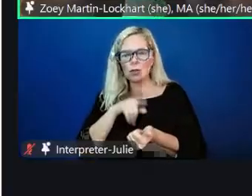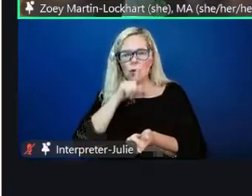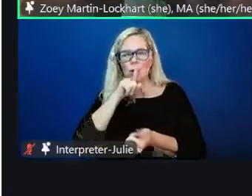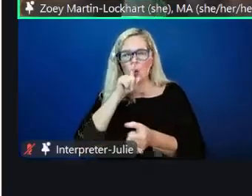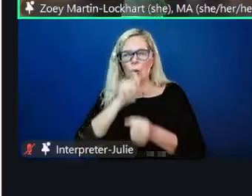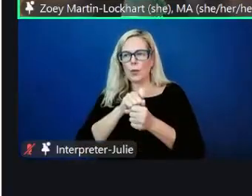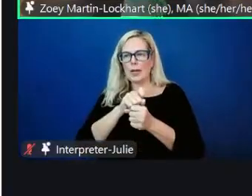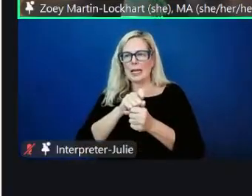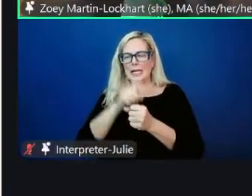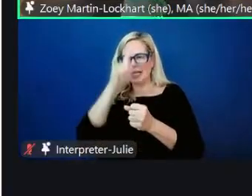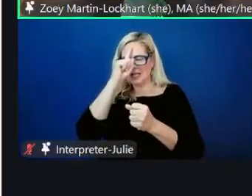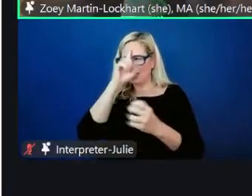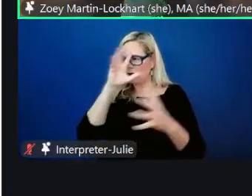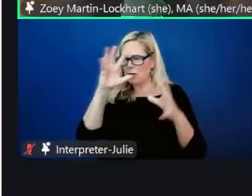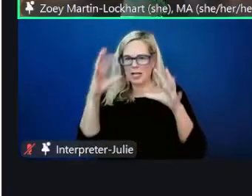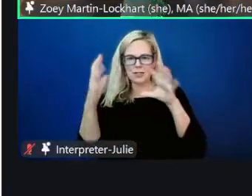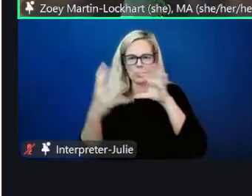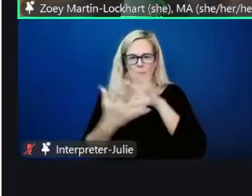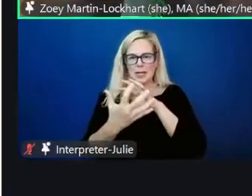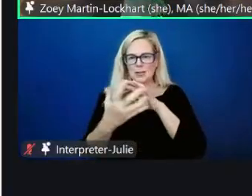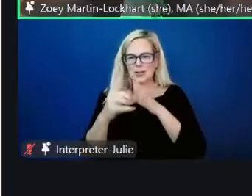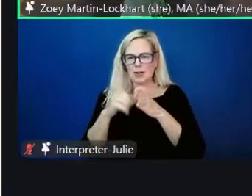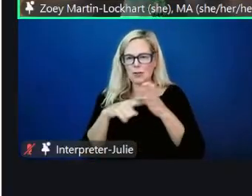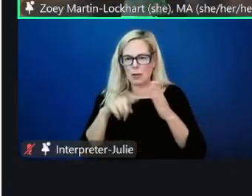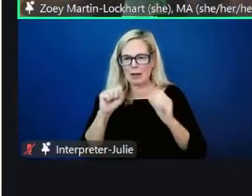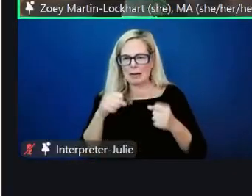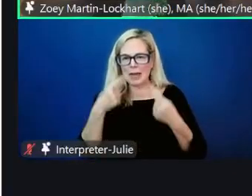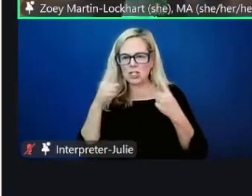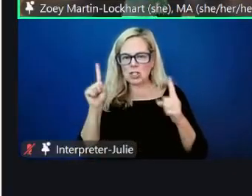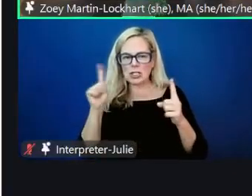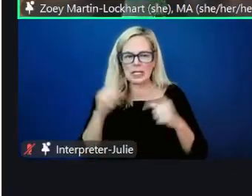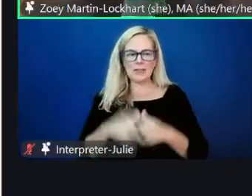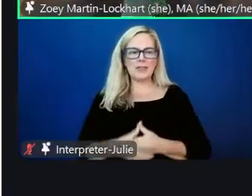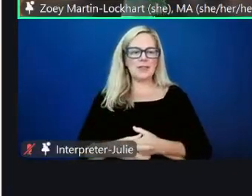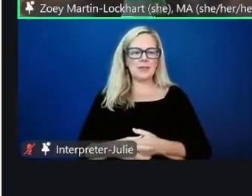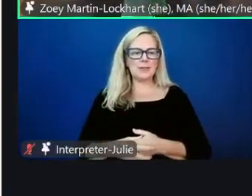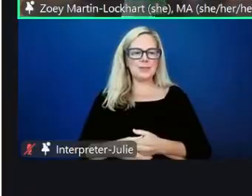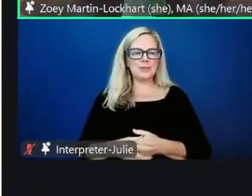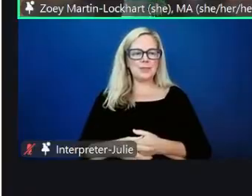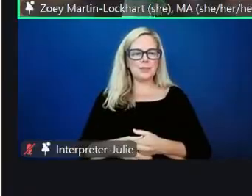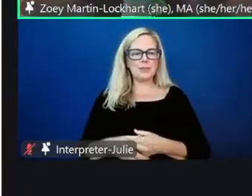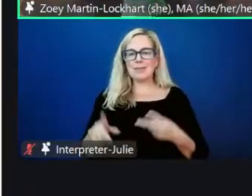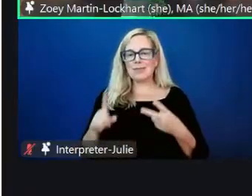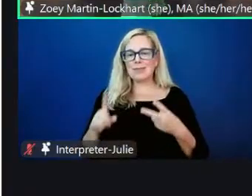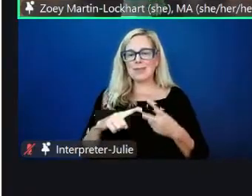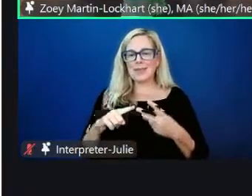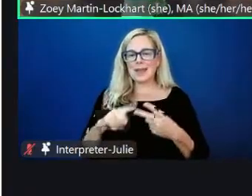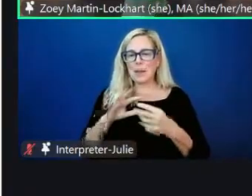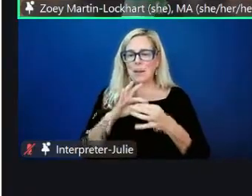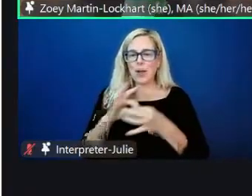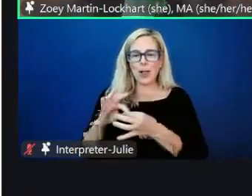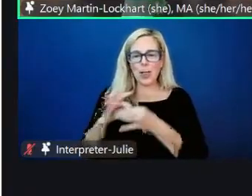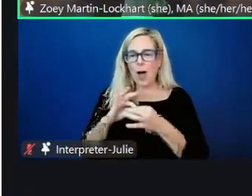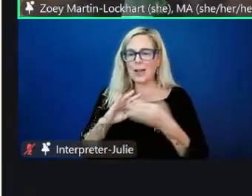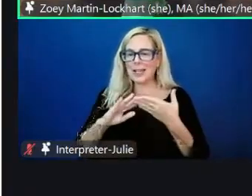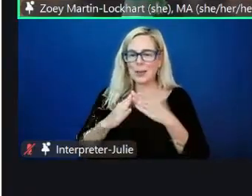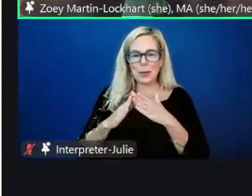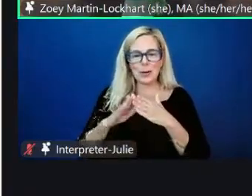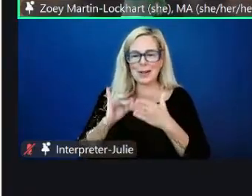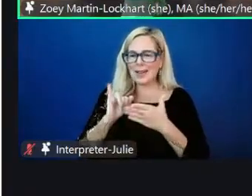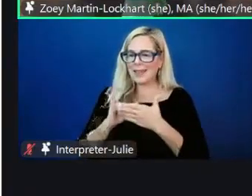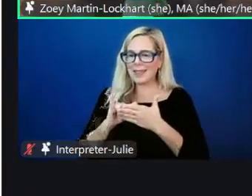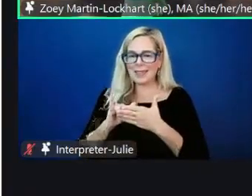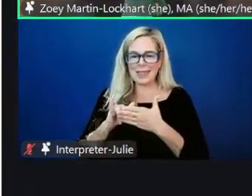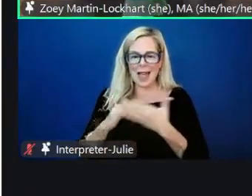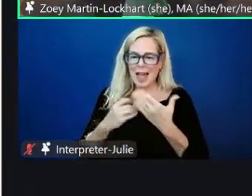imagination of what they could achieve. Second, belonging and community is the sustenance, sometimes found